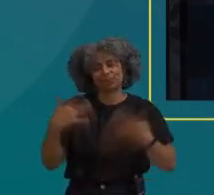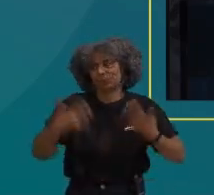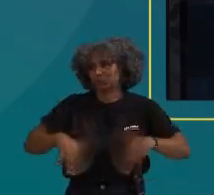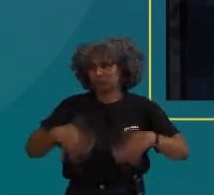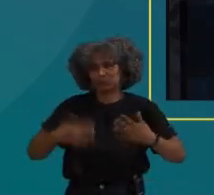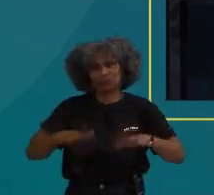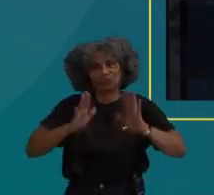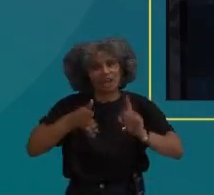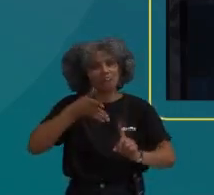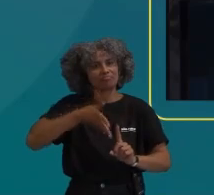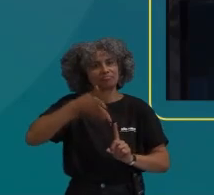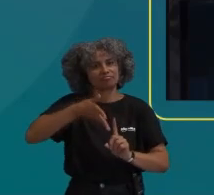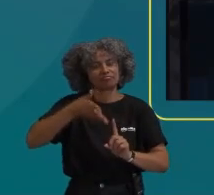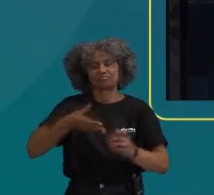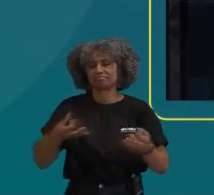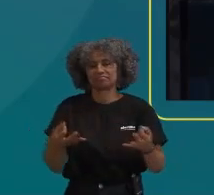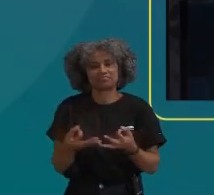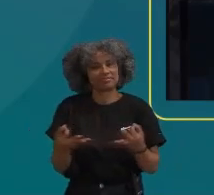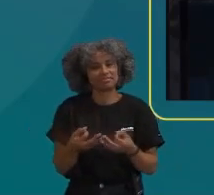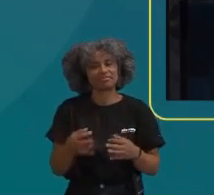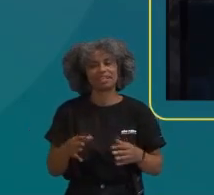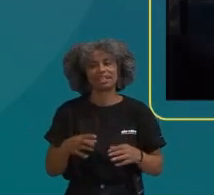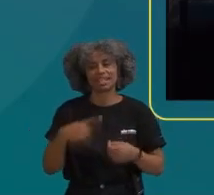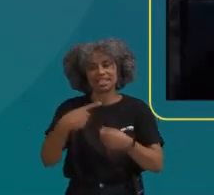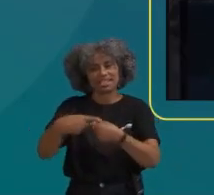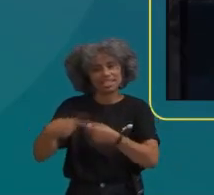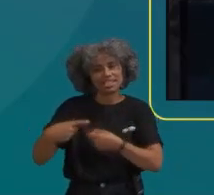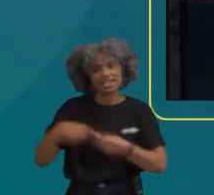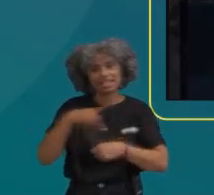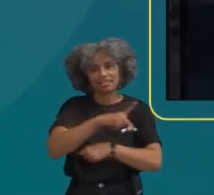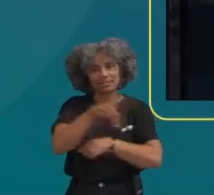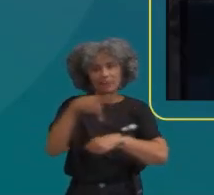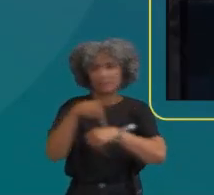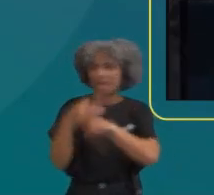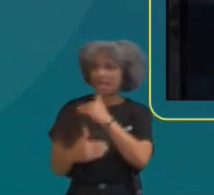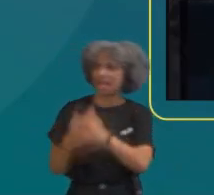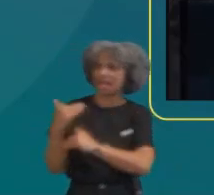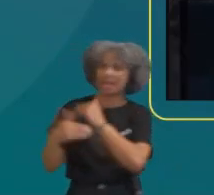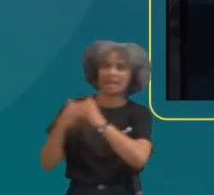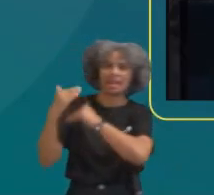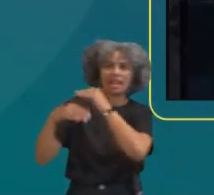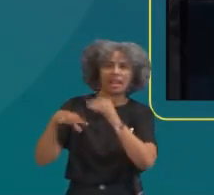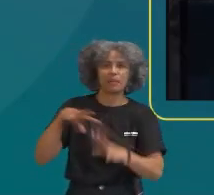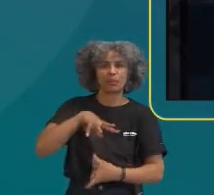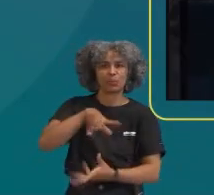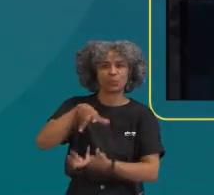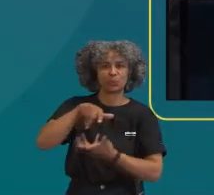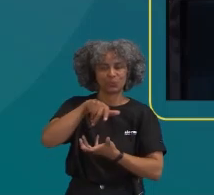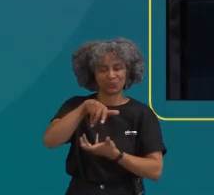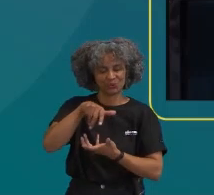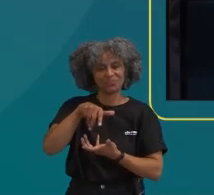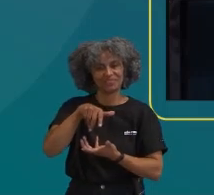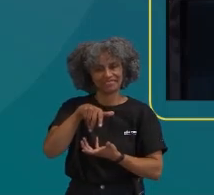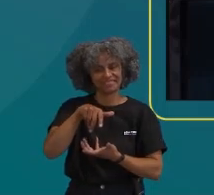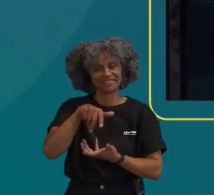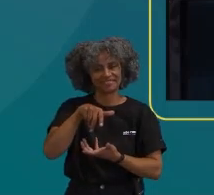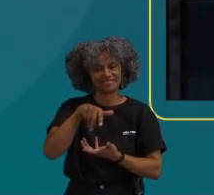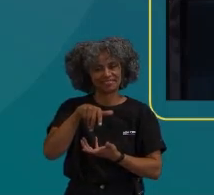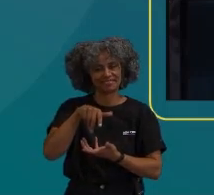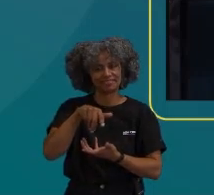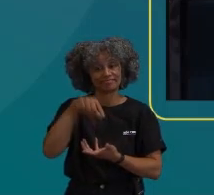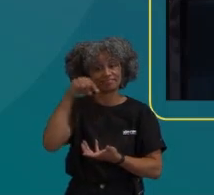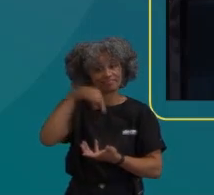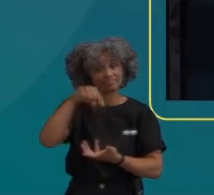many cities, even from the most developed worlds and parts of our world, actually learn from our